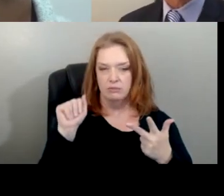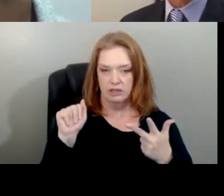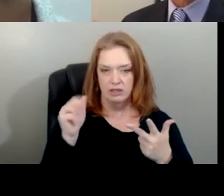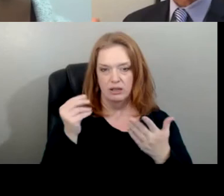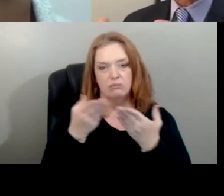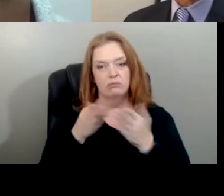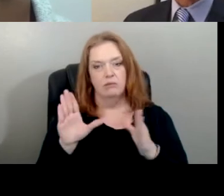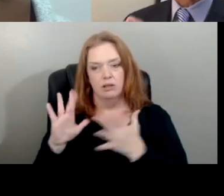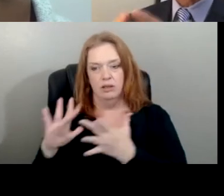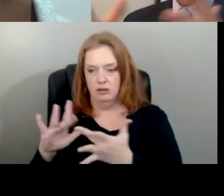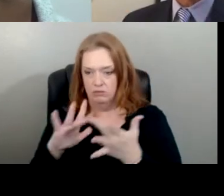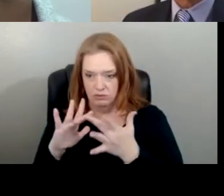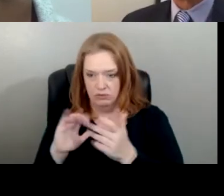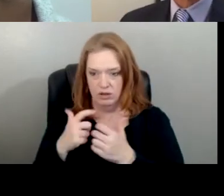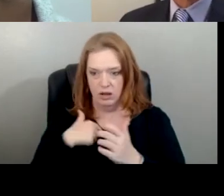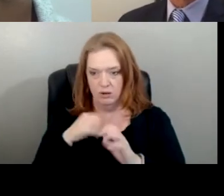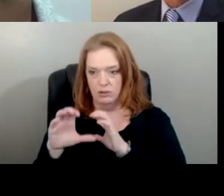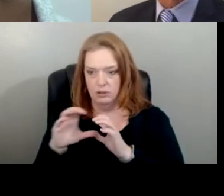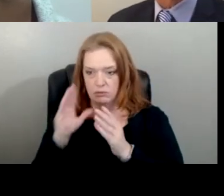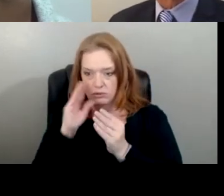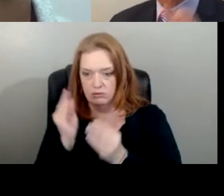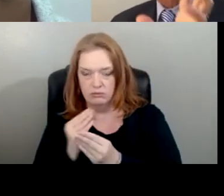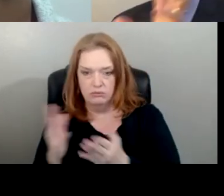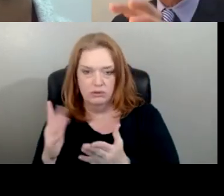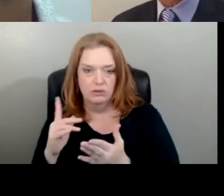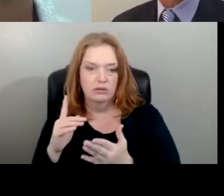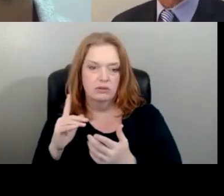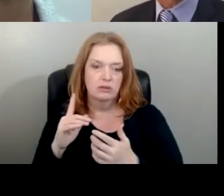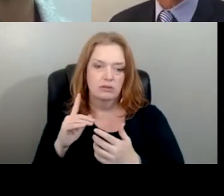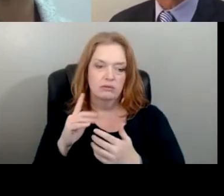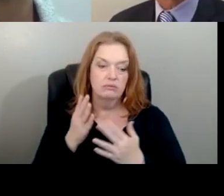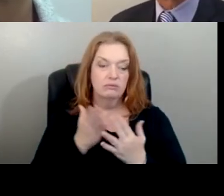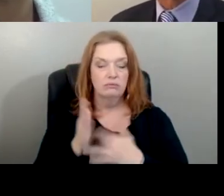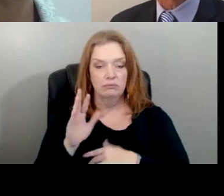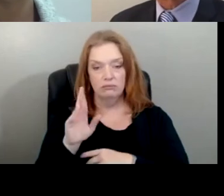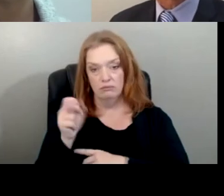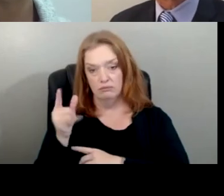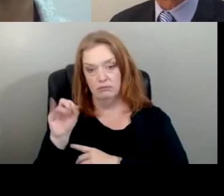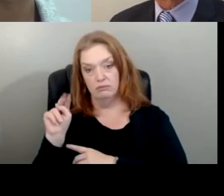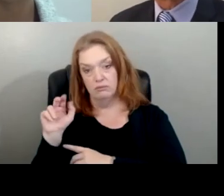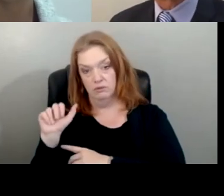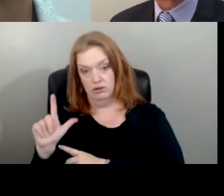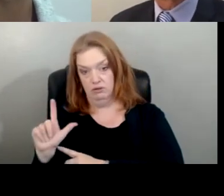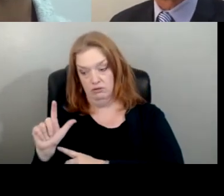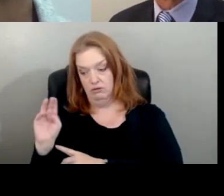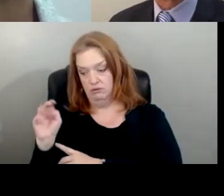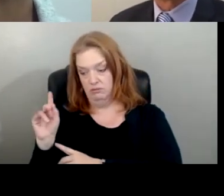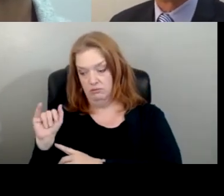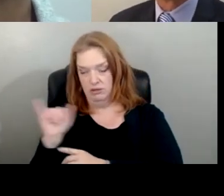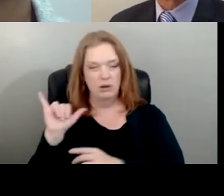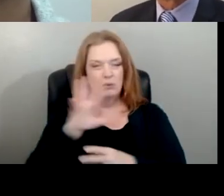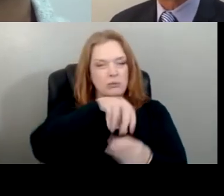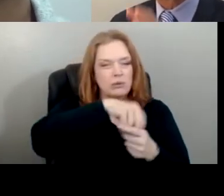we're communicating not only to folks through regional media, but how are we messaging and communicating within the